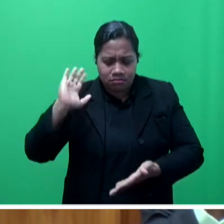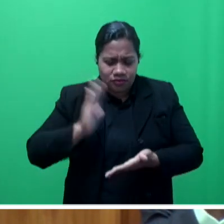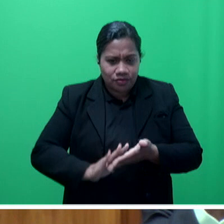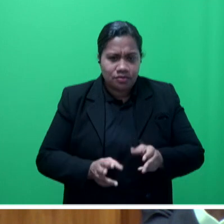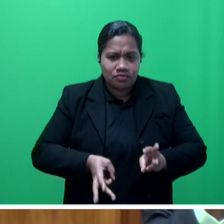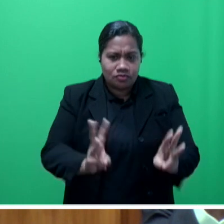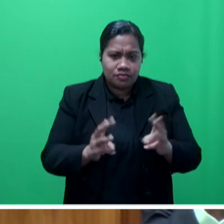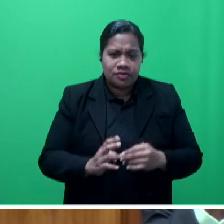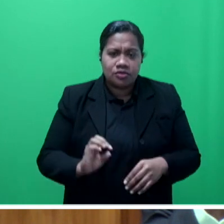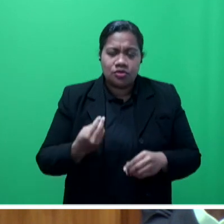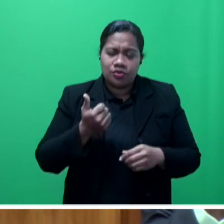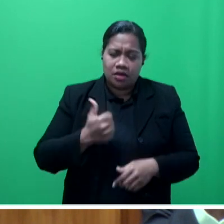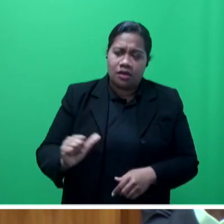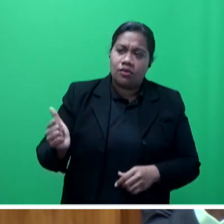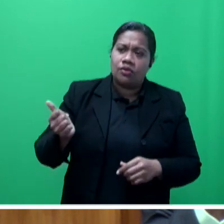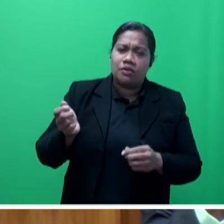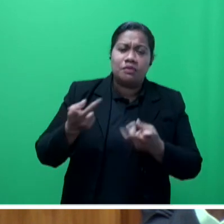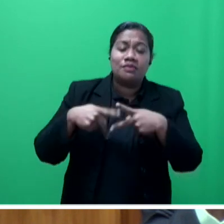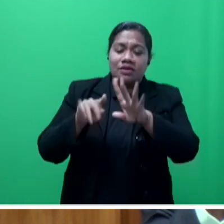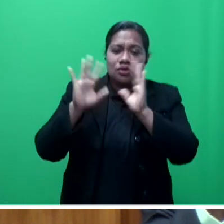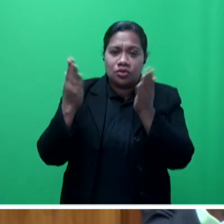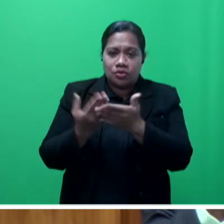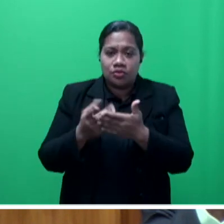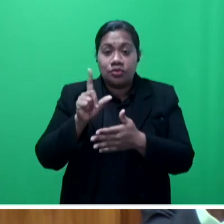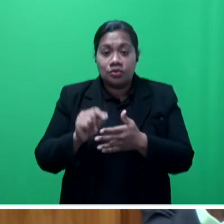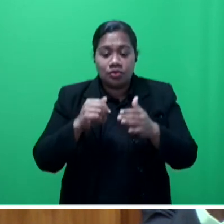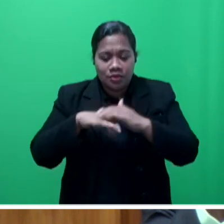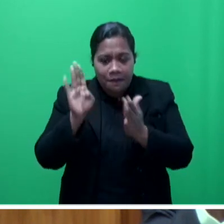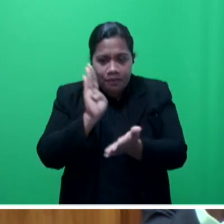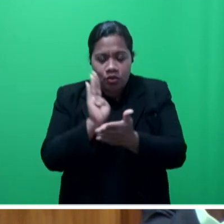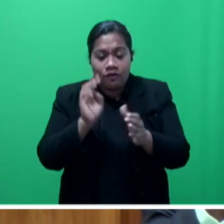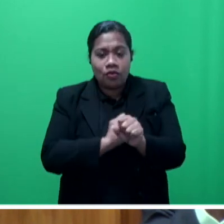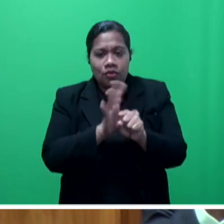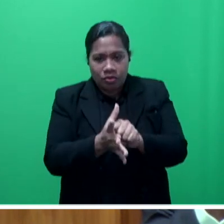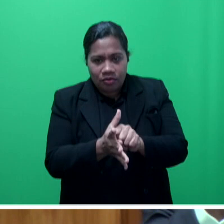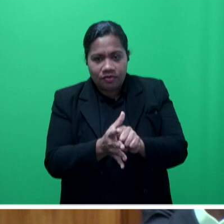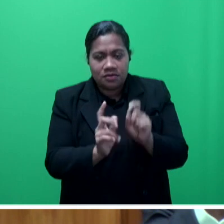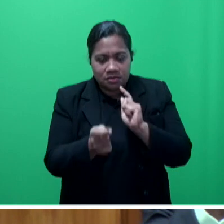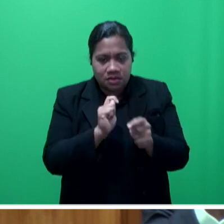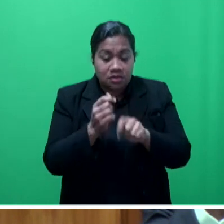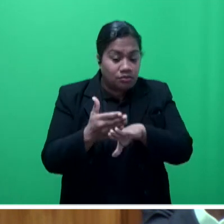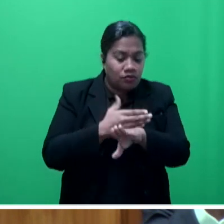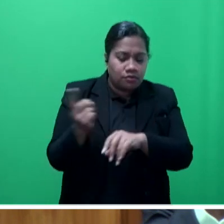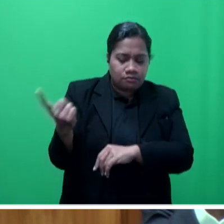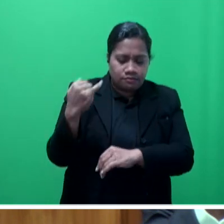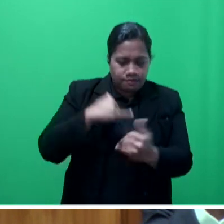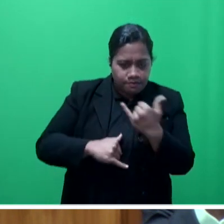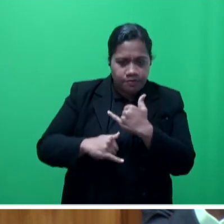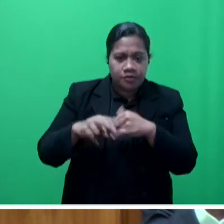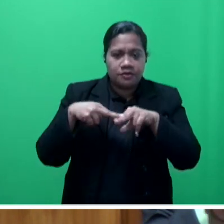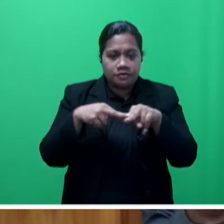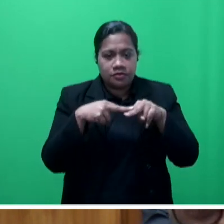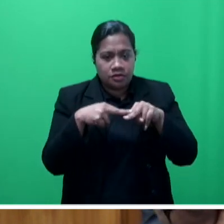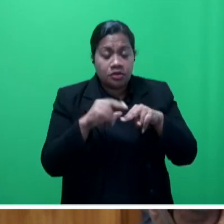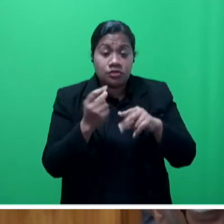actually pre-book their in-country COVID-19 test before coming to Fiji. To support our in-country testing system, Honourable Speaker, so we